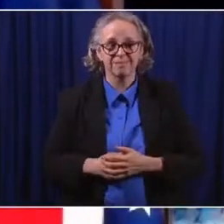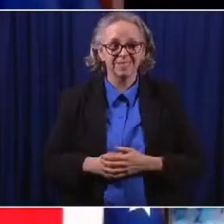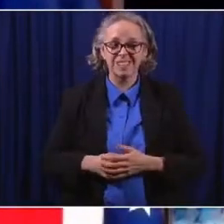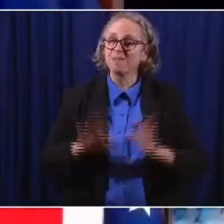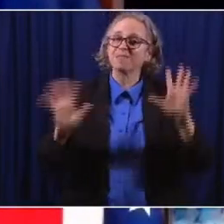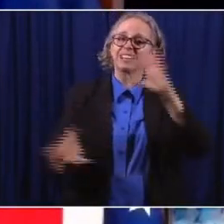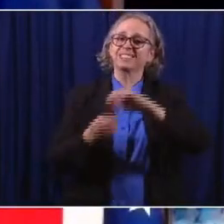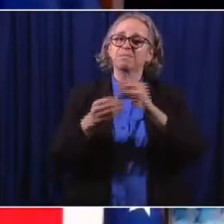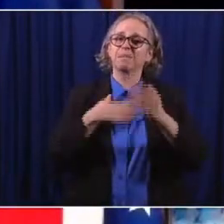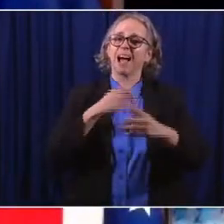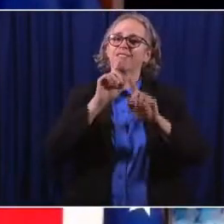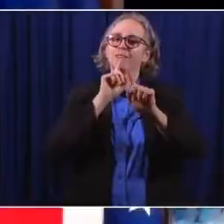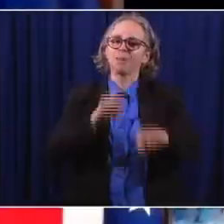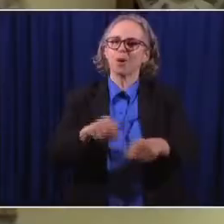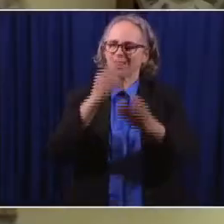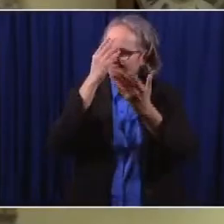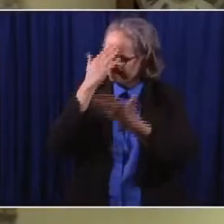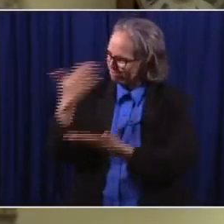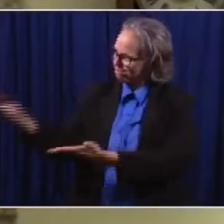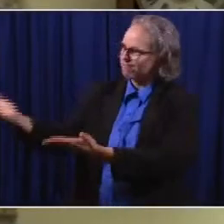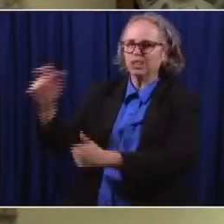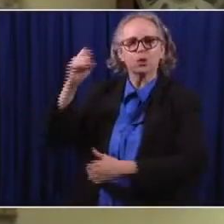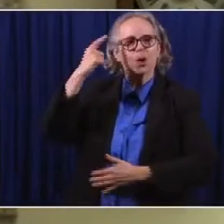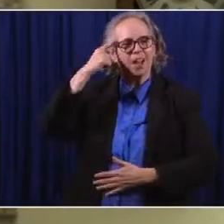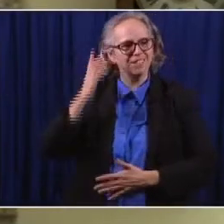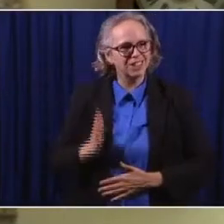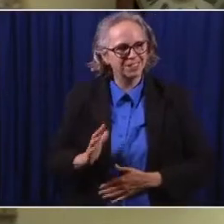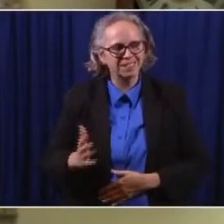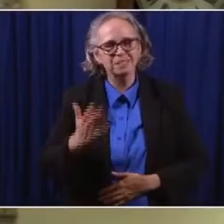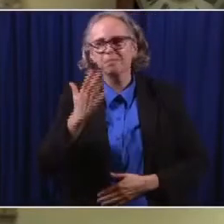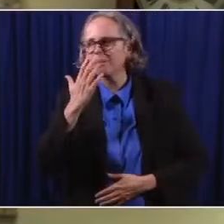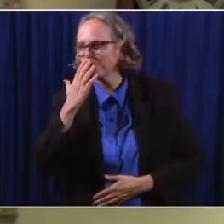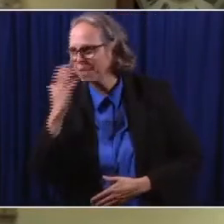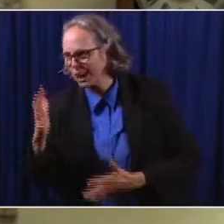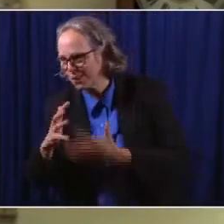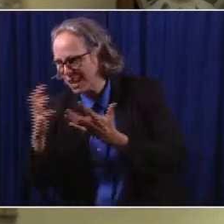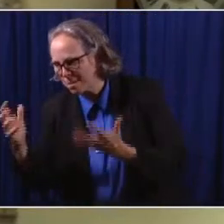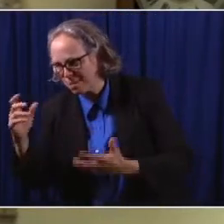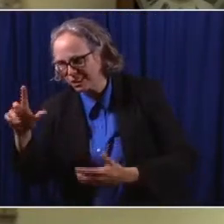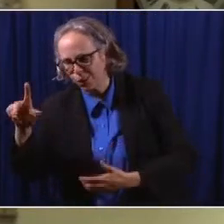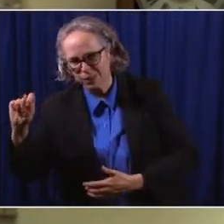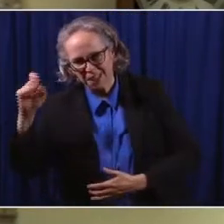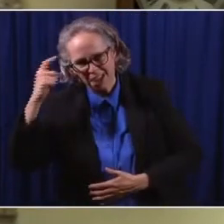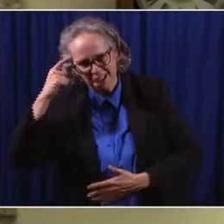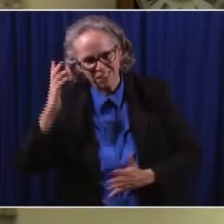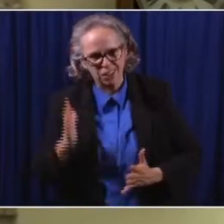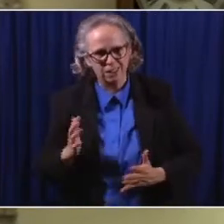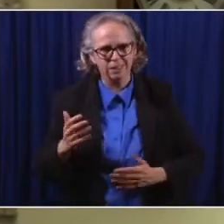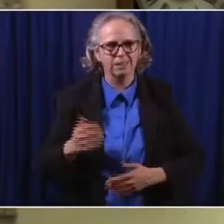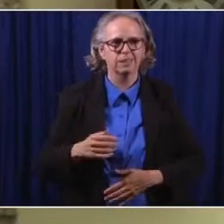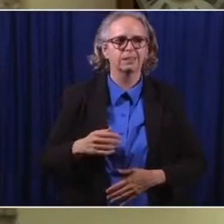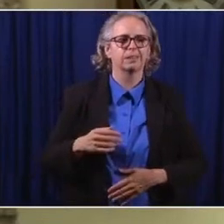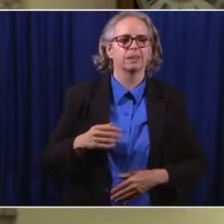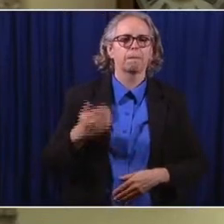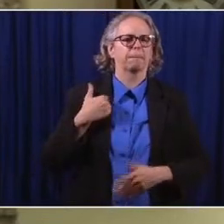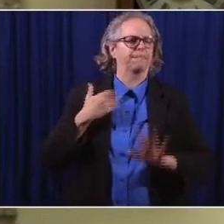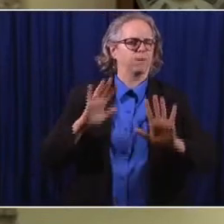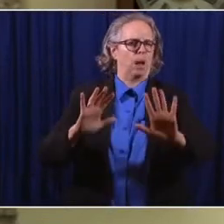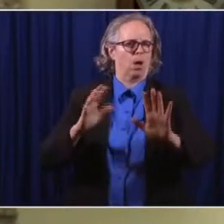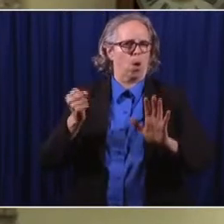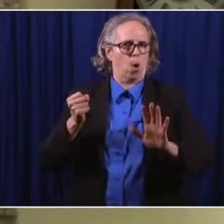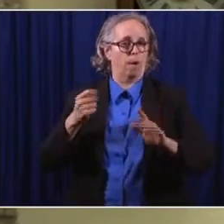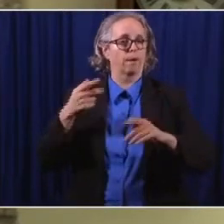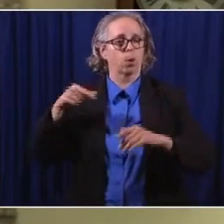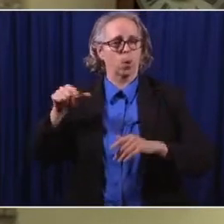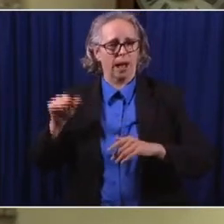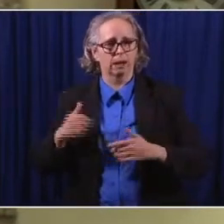turn it back over to you. All right, John, thank you very much. One other item before we go to questions. Dr. Sophia Tulliver